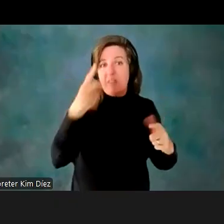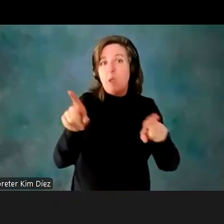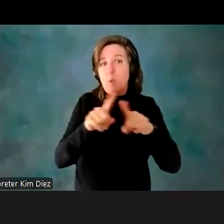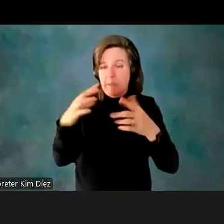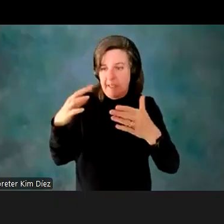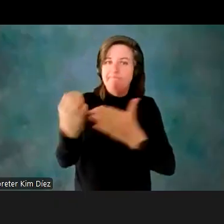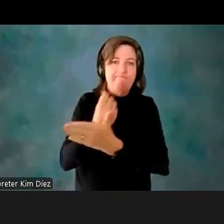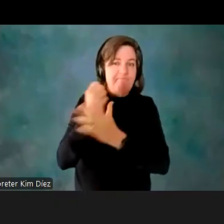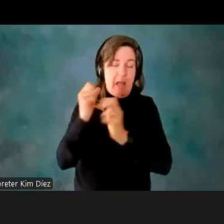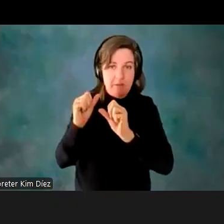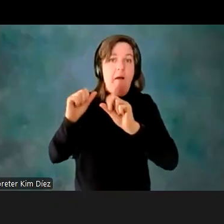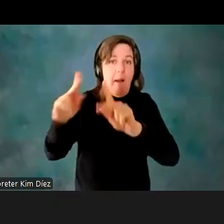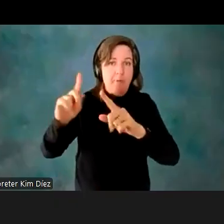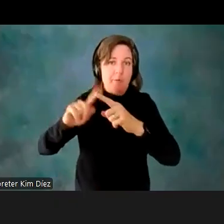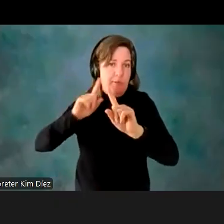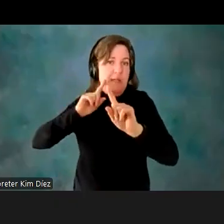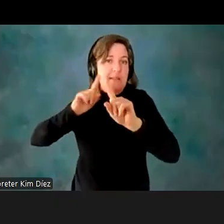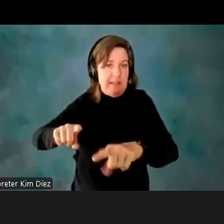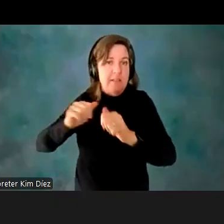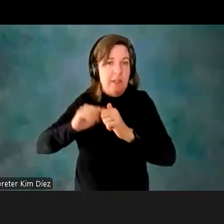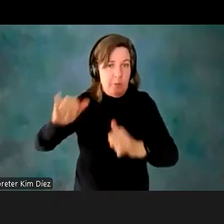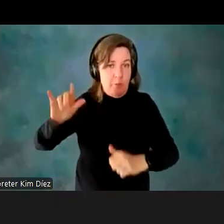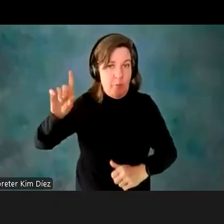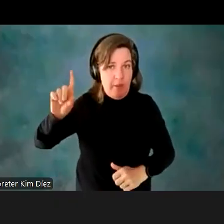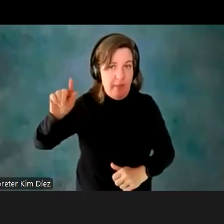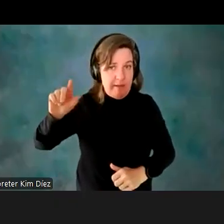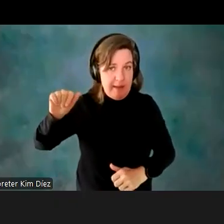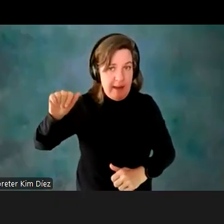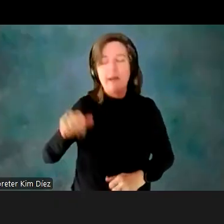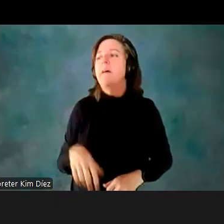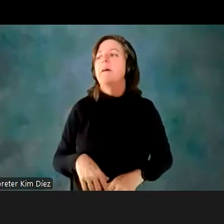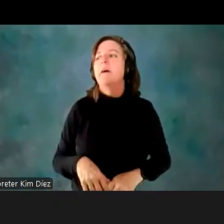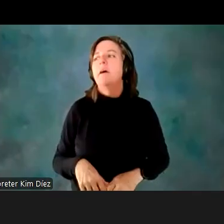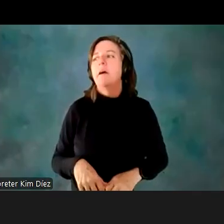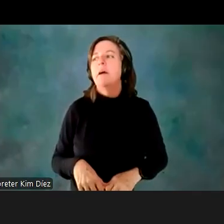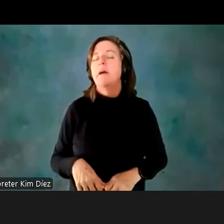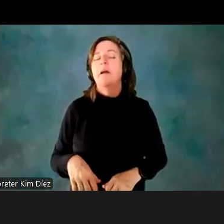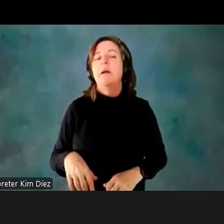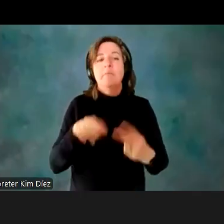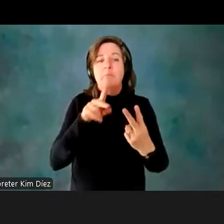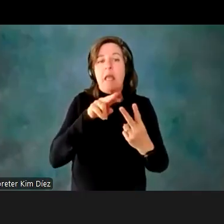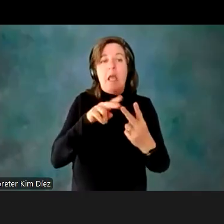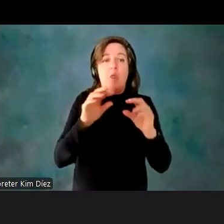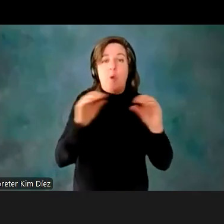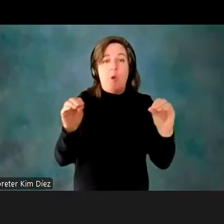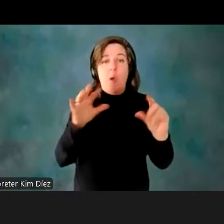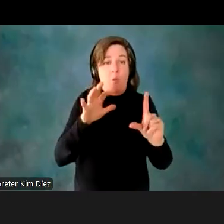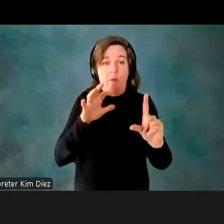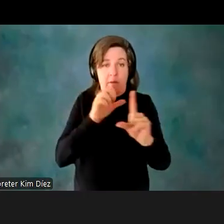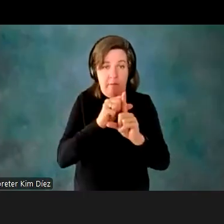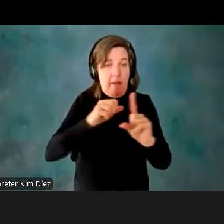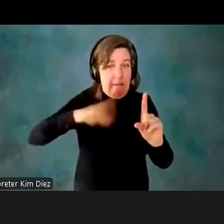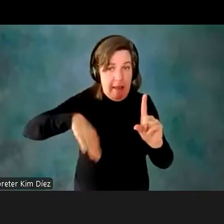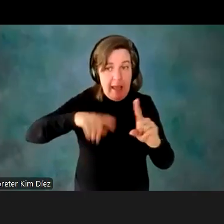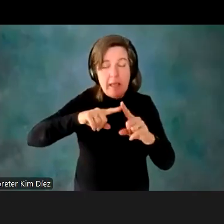to address with the data that either nobody has picked it up, or you need research